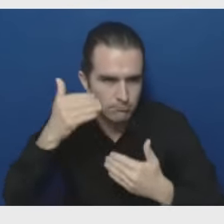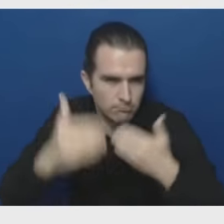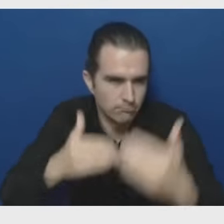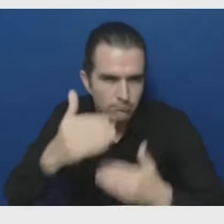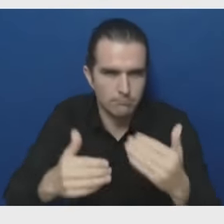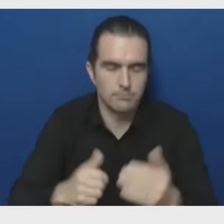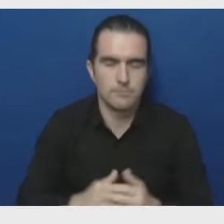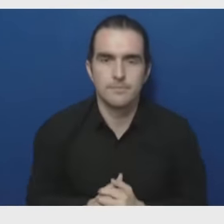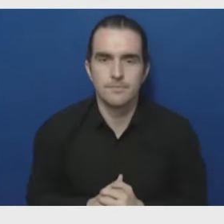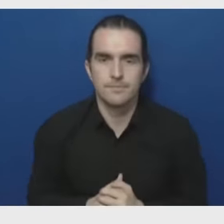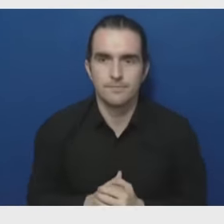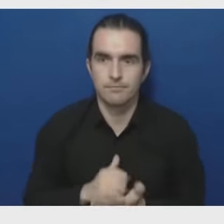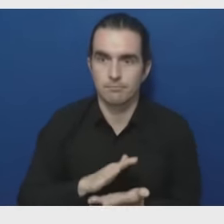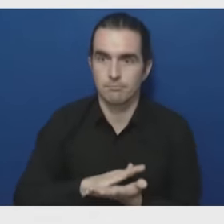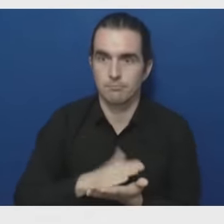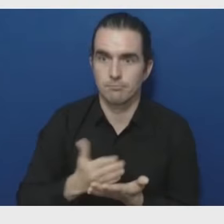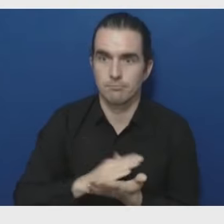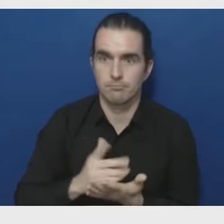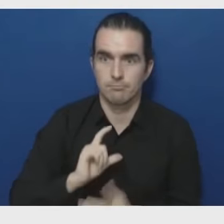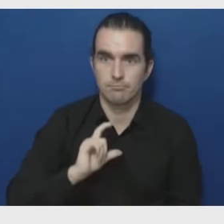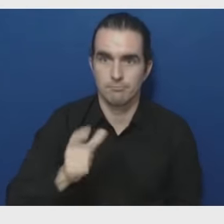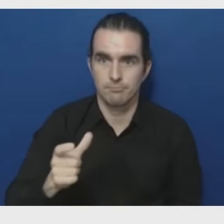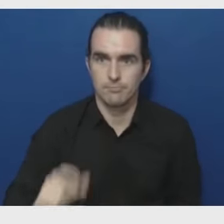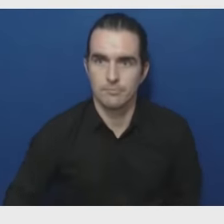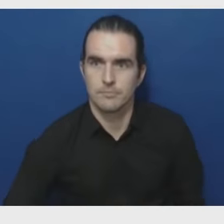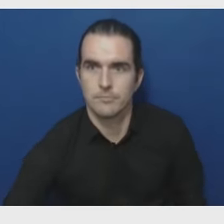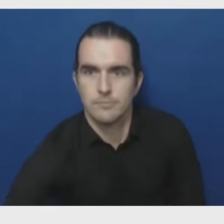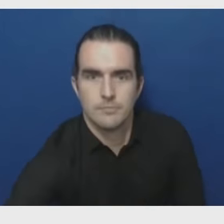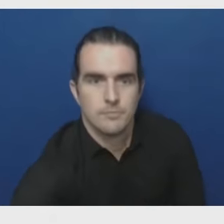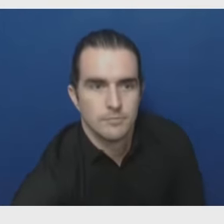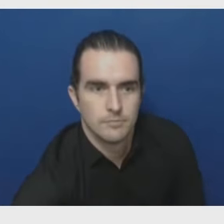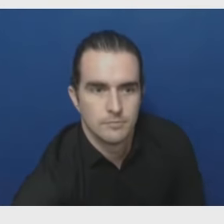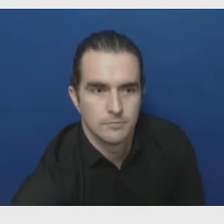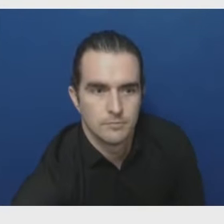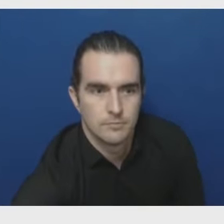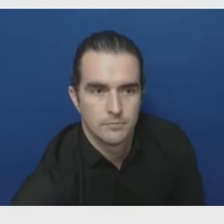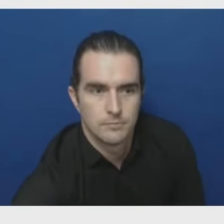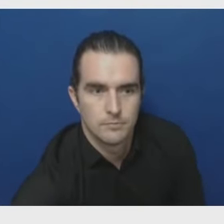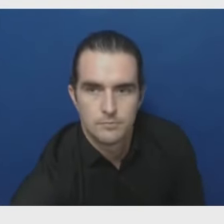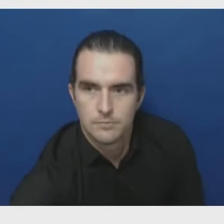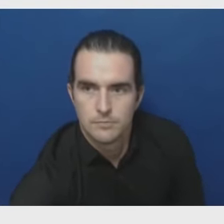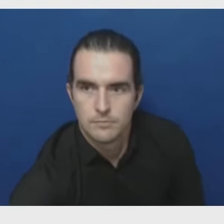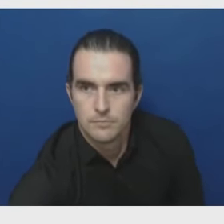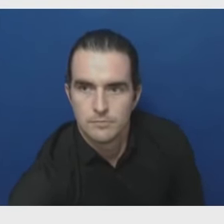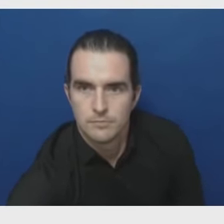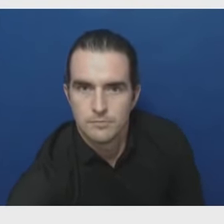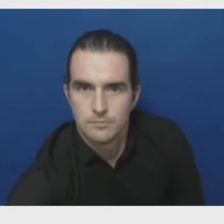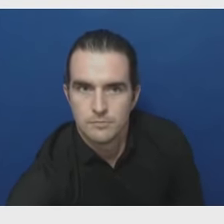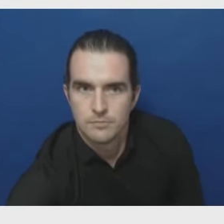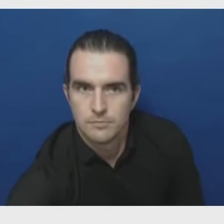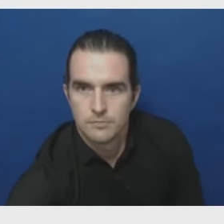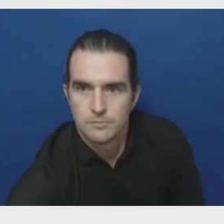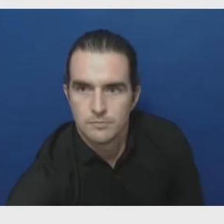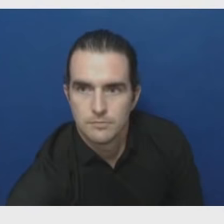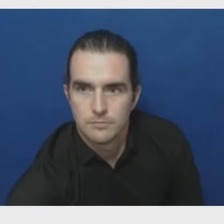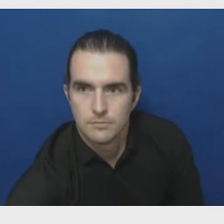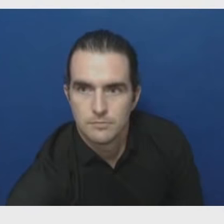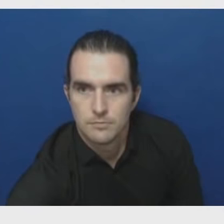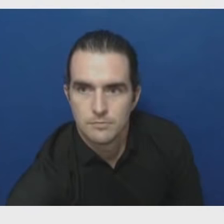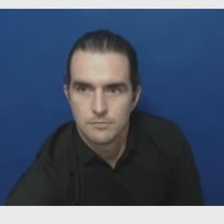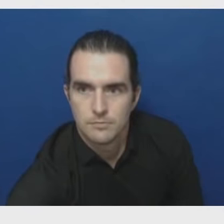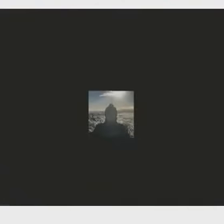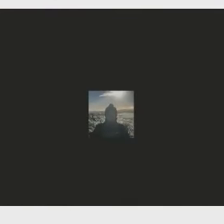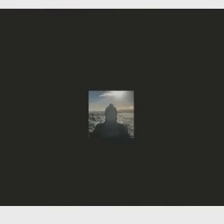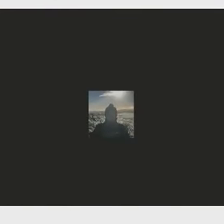them lost in the noise. Don't be distracted by, I must take everything into the room. Find what the arrowhead is in arguing